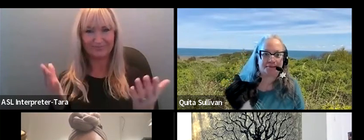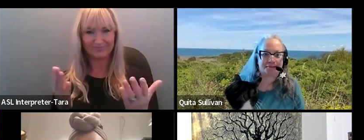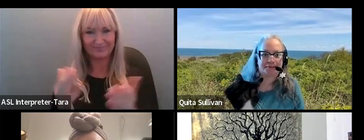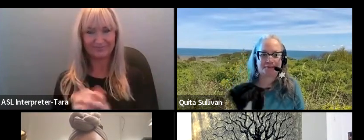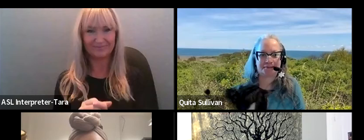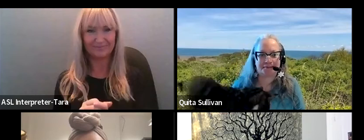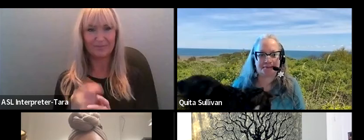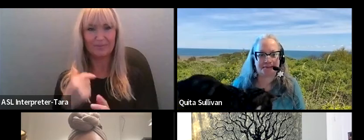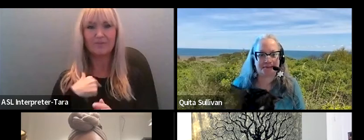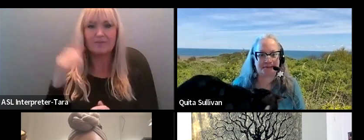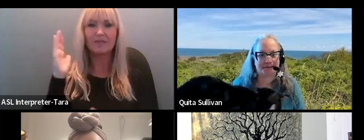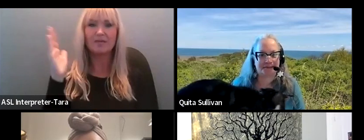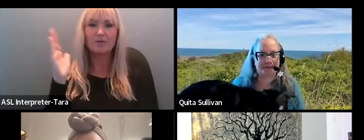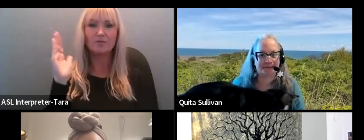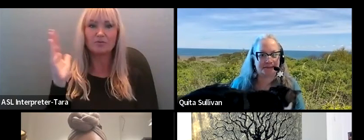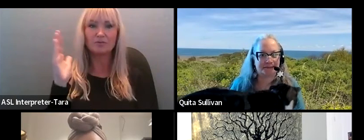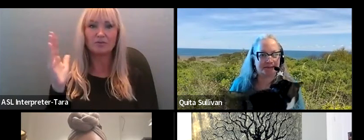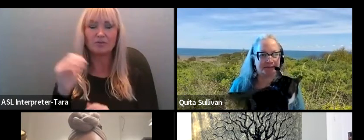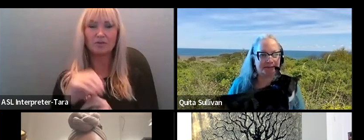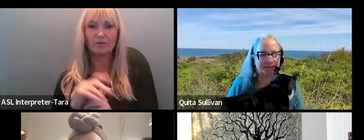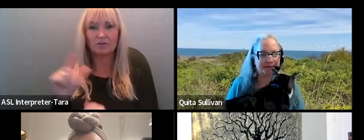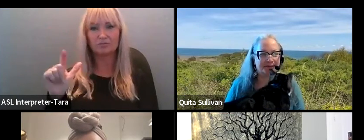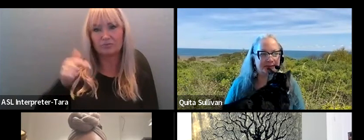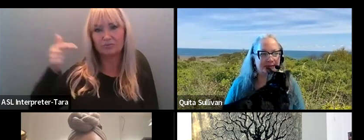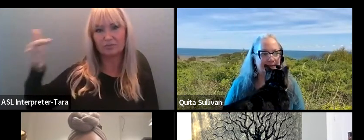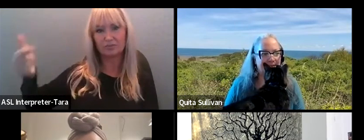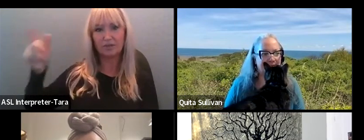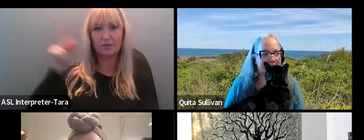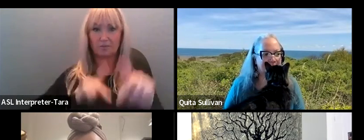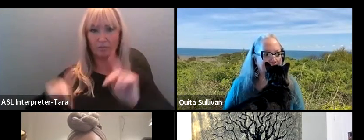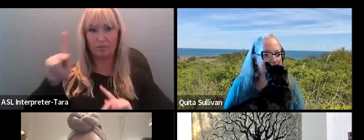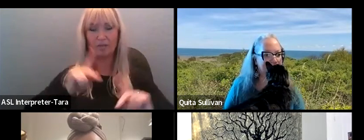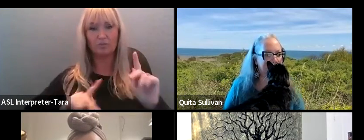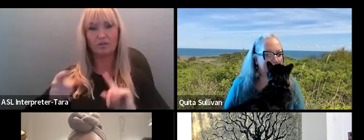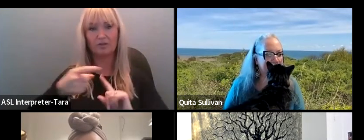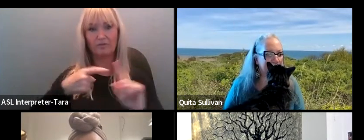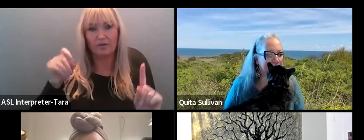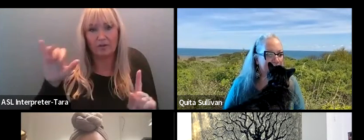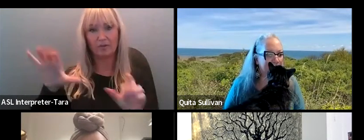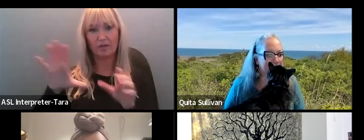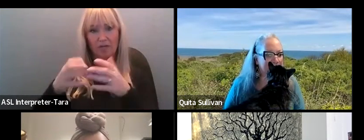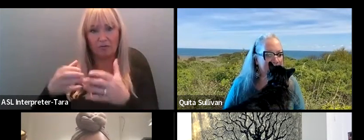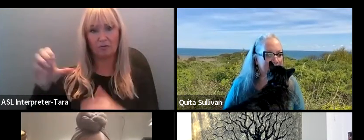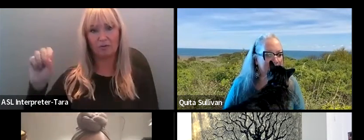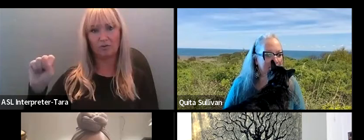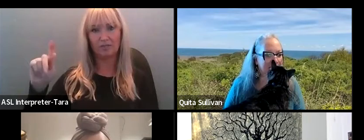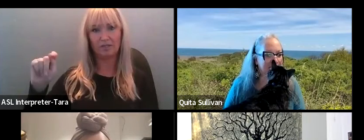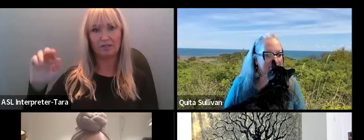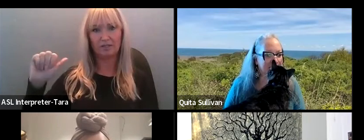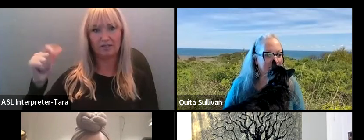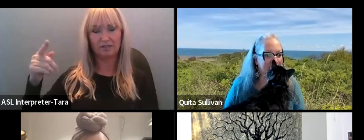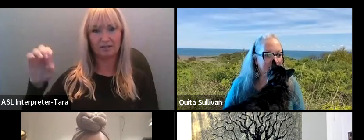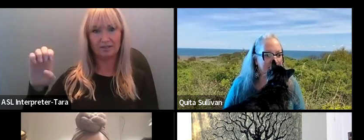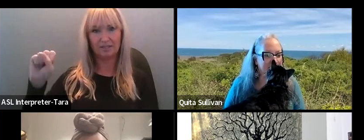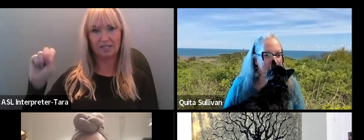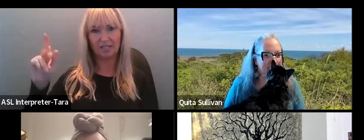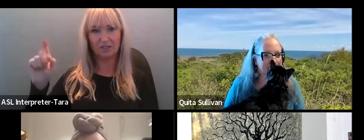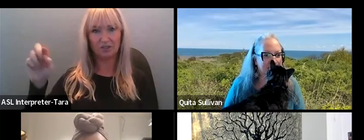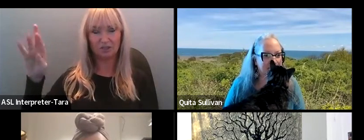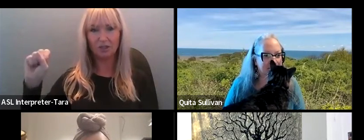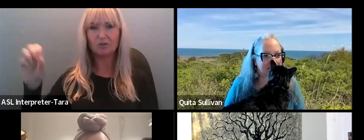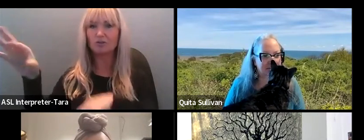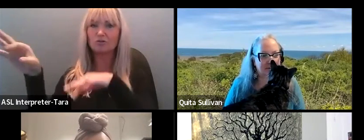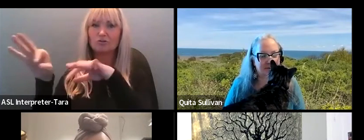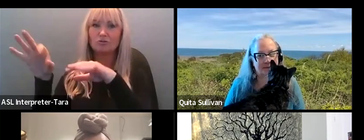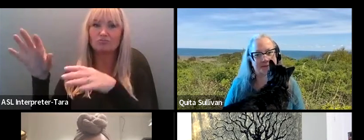And I am going to turn things over to the folks from Sageseeker to contextualize this performance and share